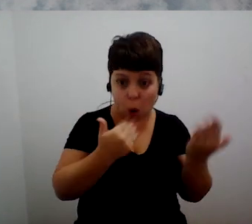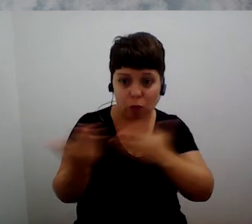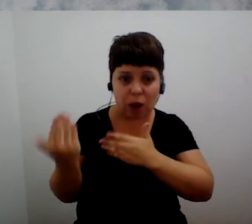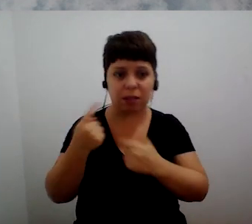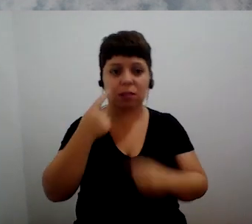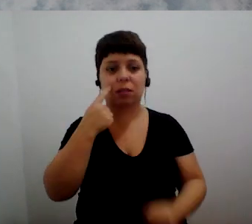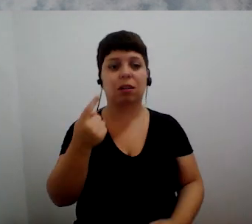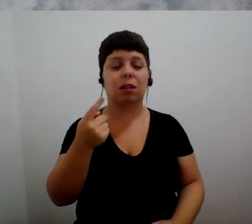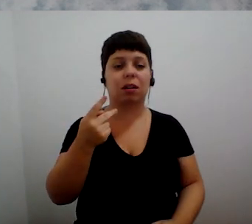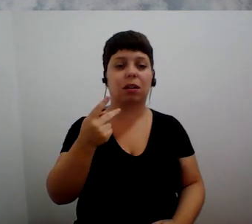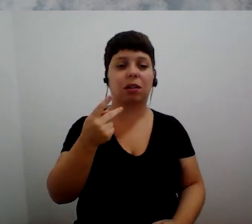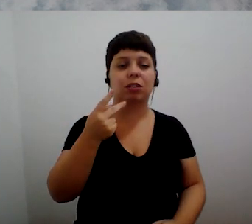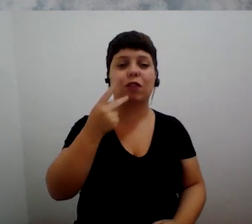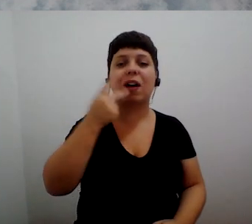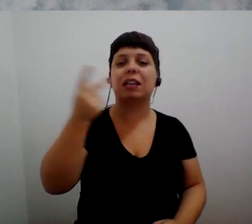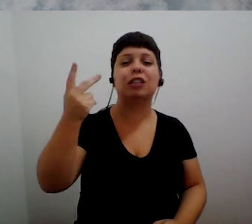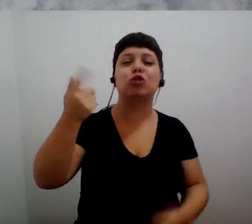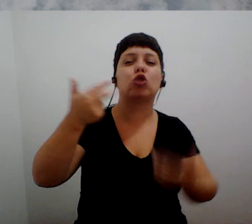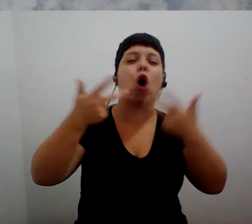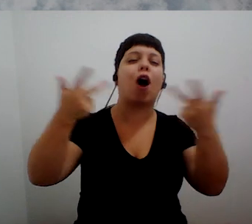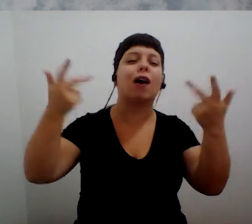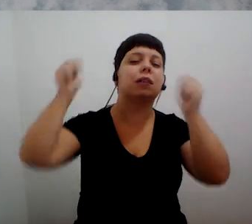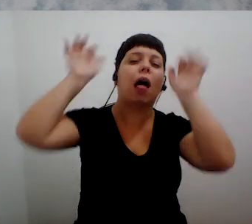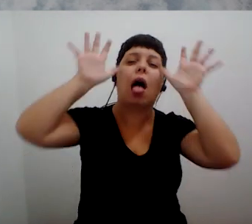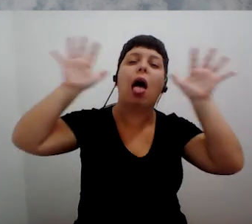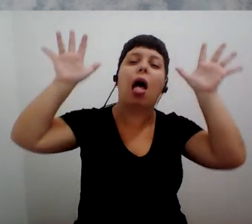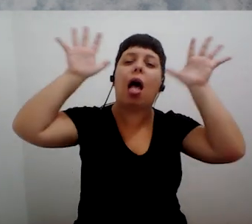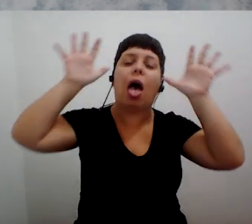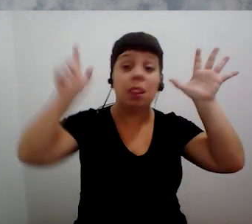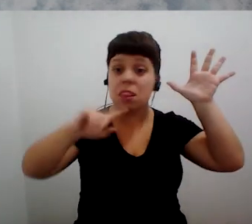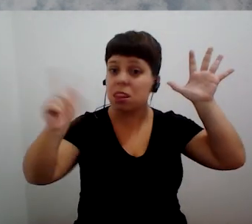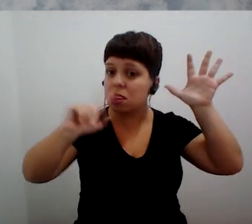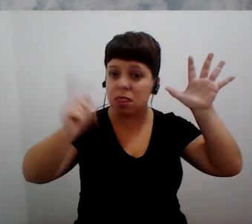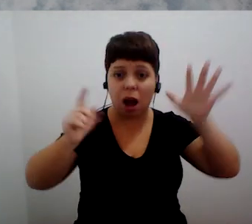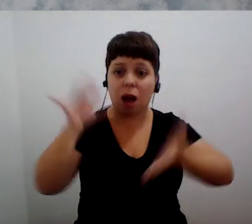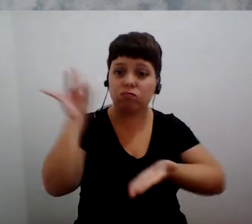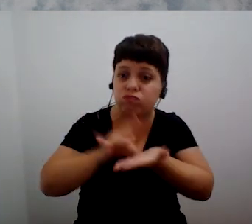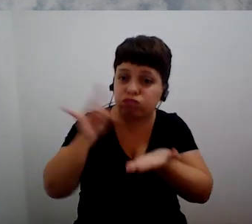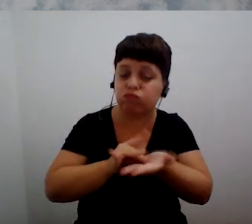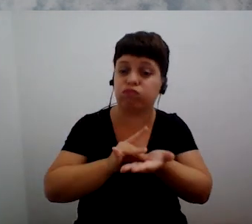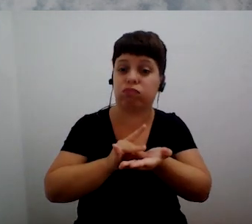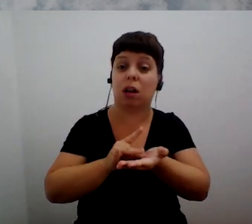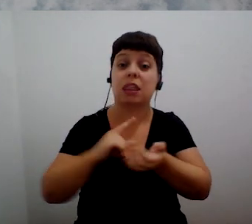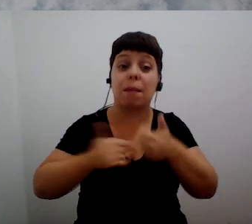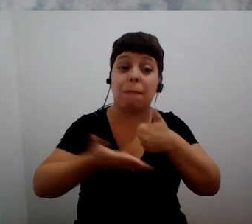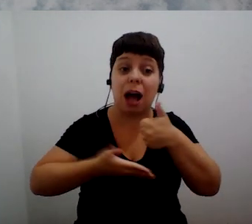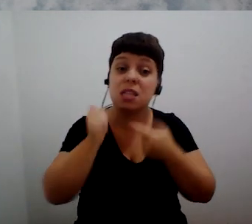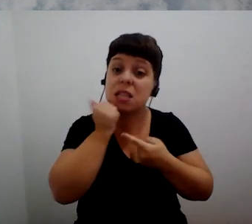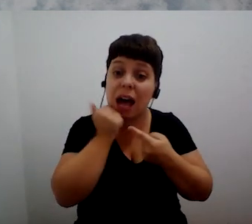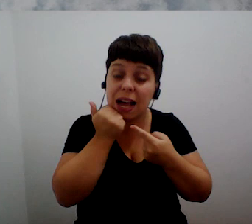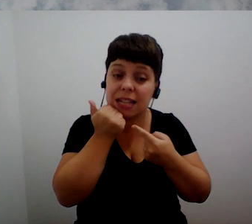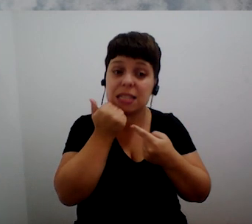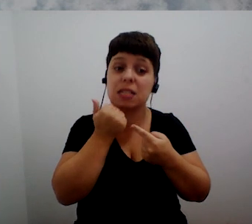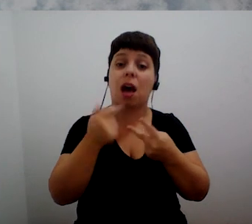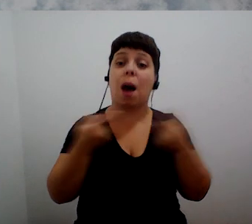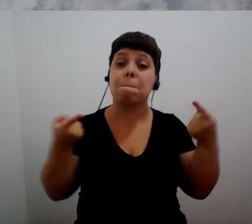talking about loose things. We are talking about concrete actions based on science, based